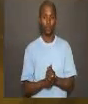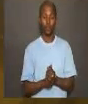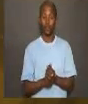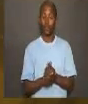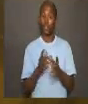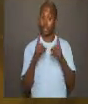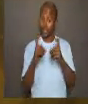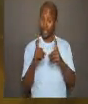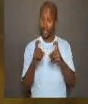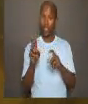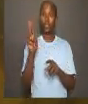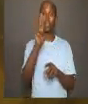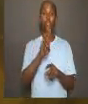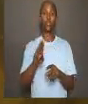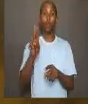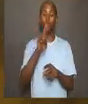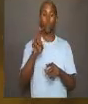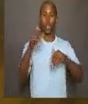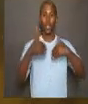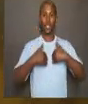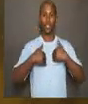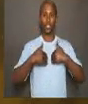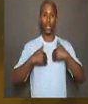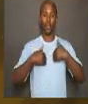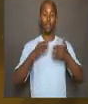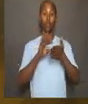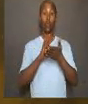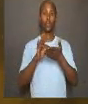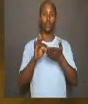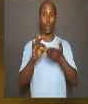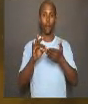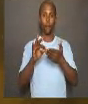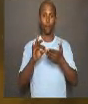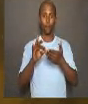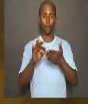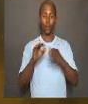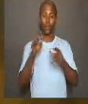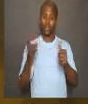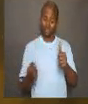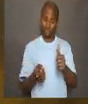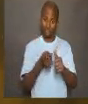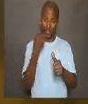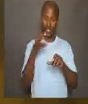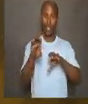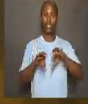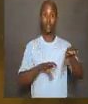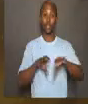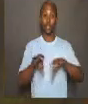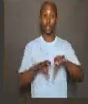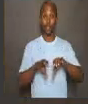Let us test the use of existential quantifier in our first activity,